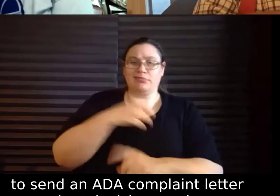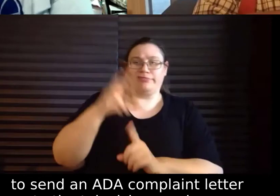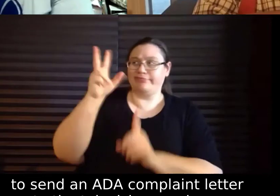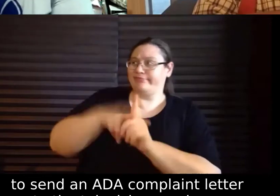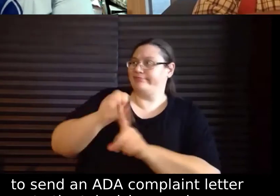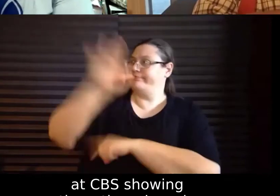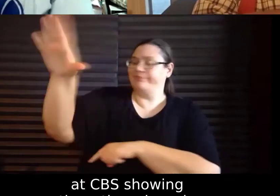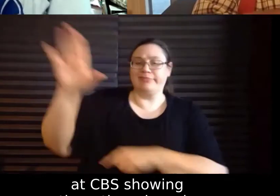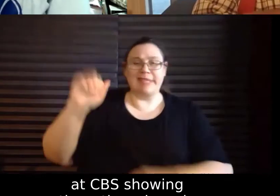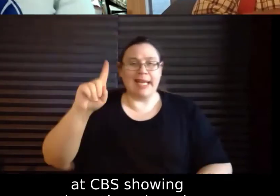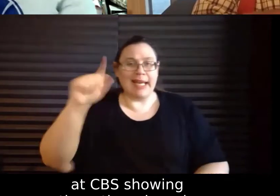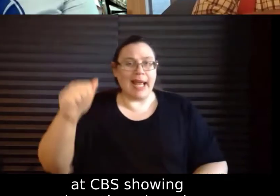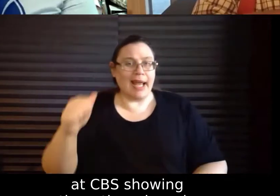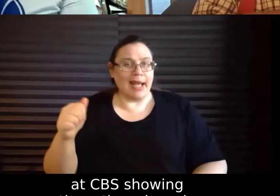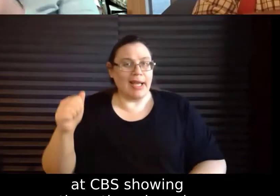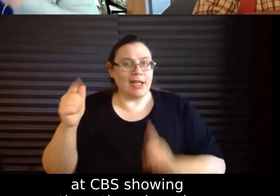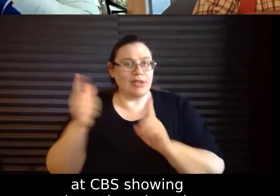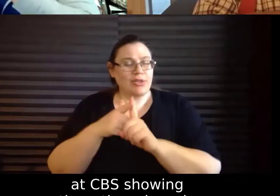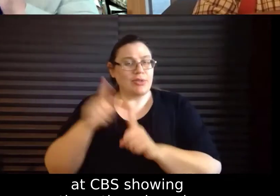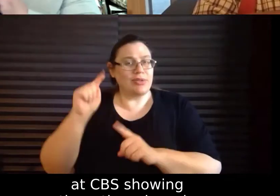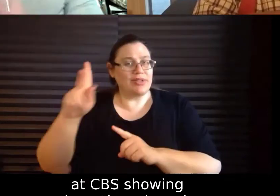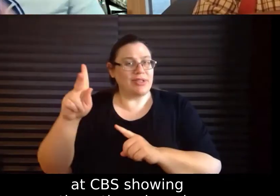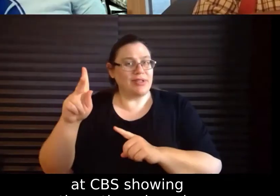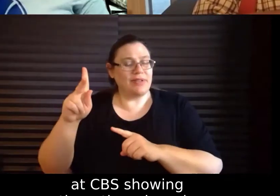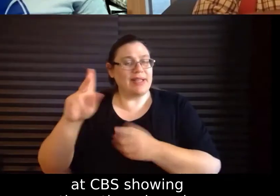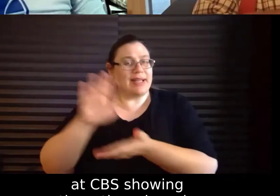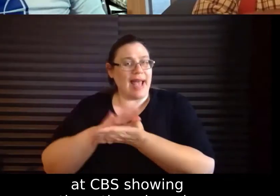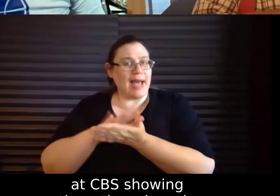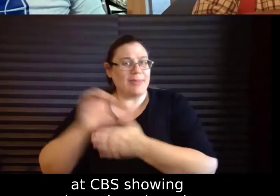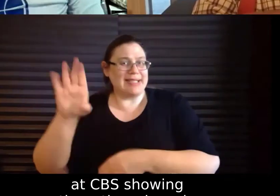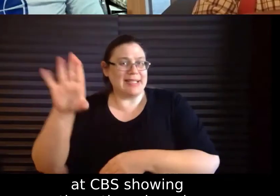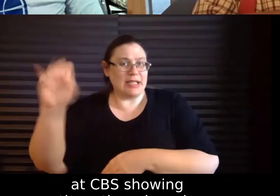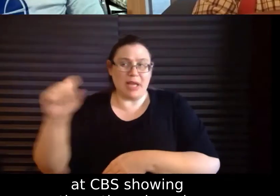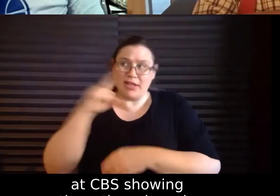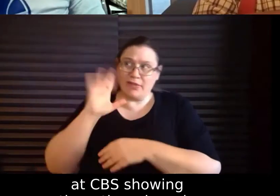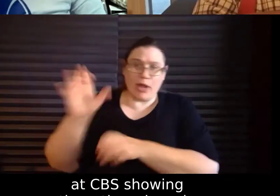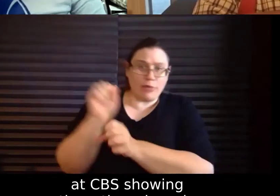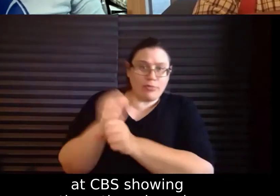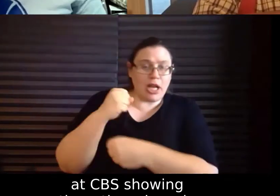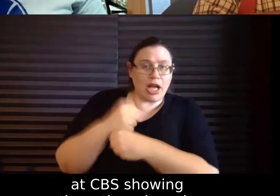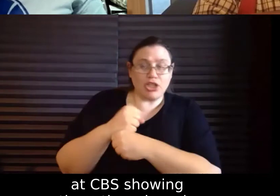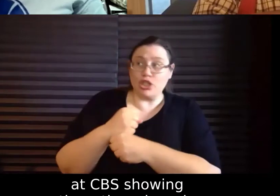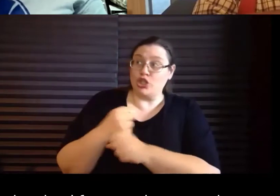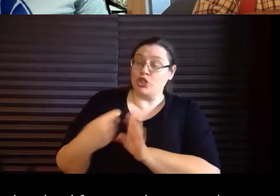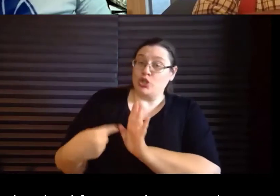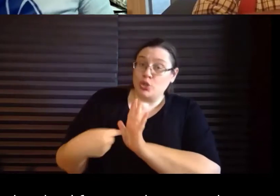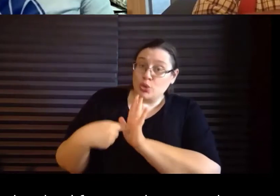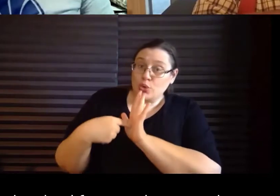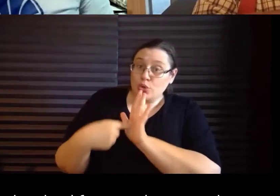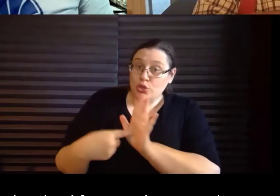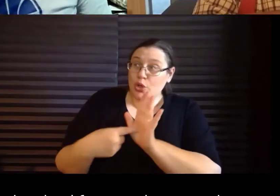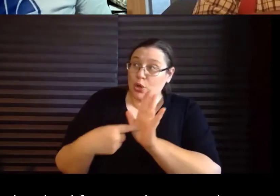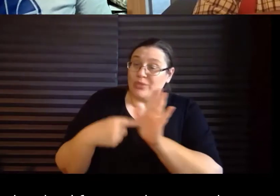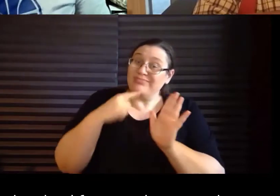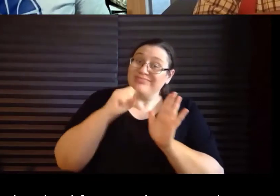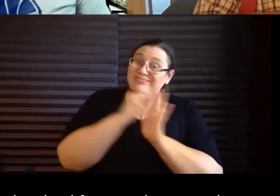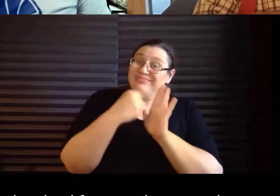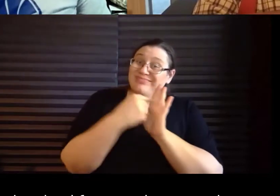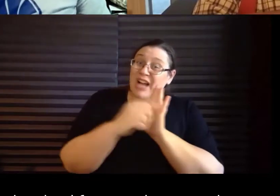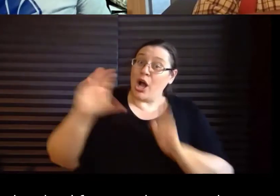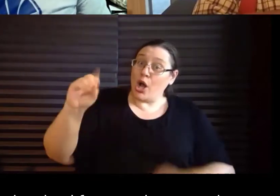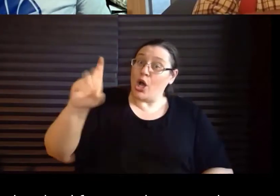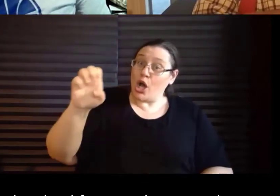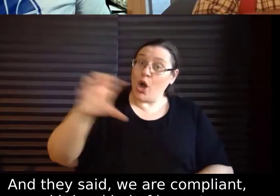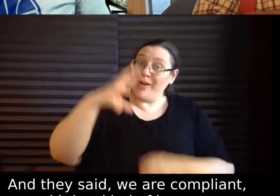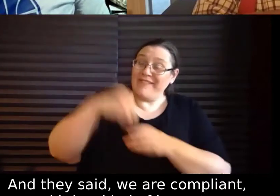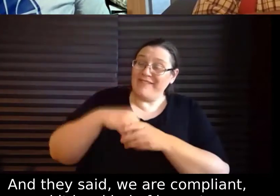the Television Academy and CBS who are producing it, and showing them that there was code involved for award